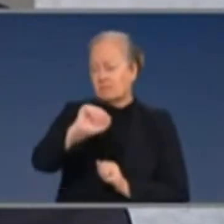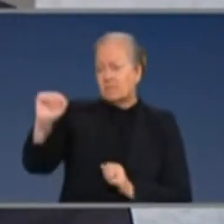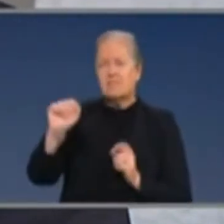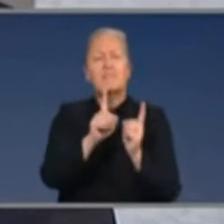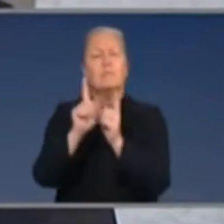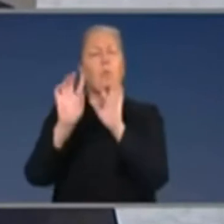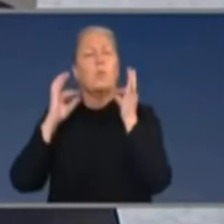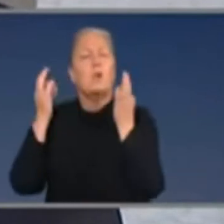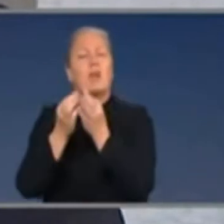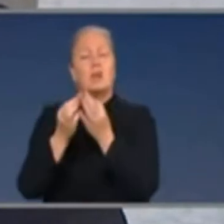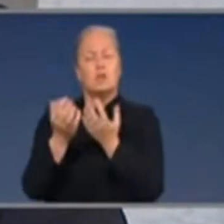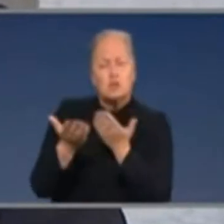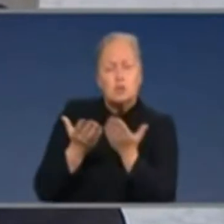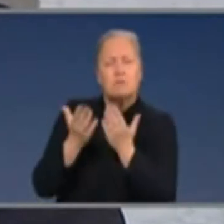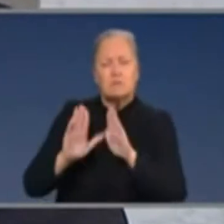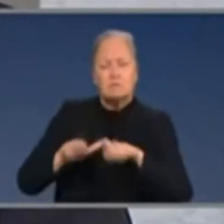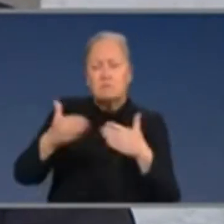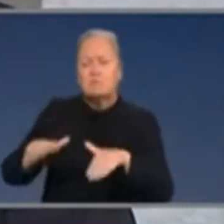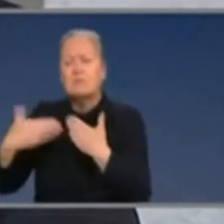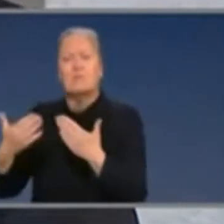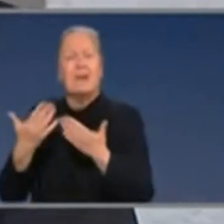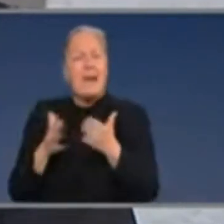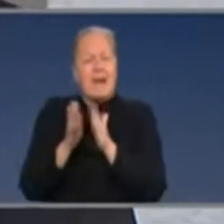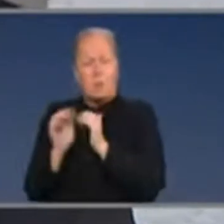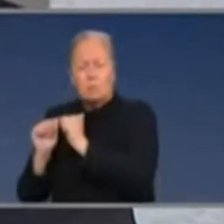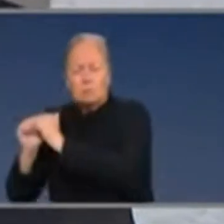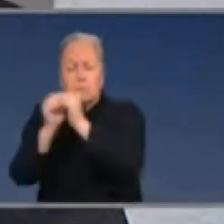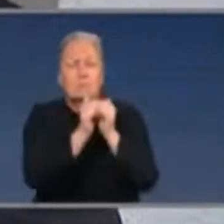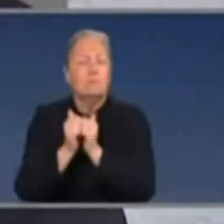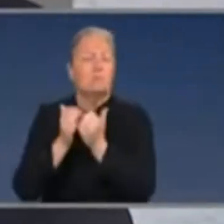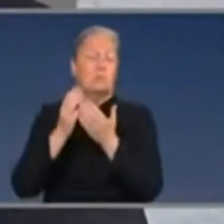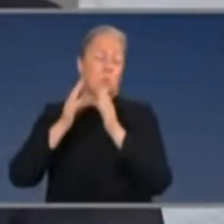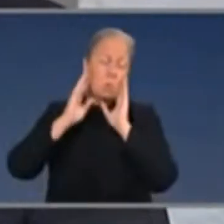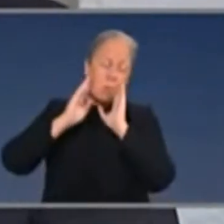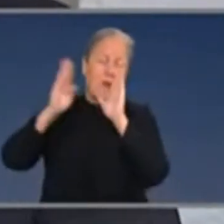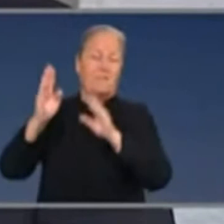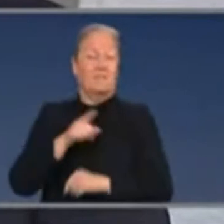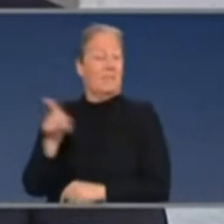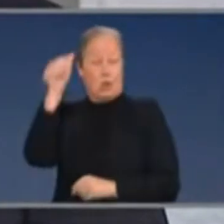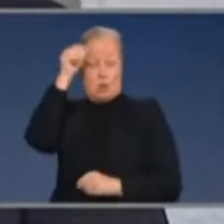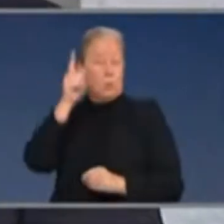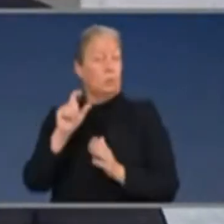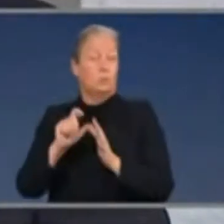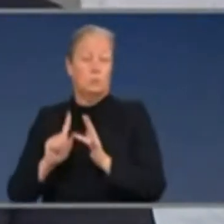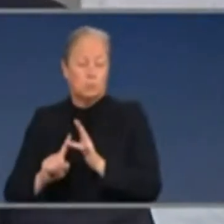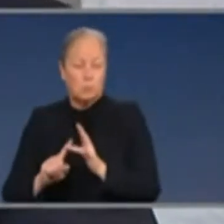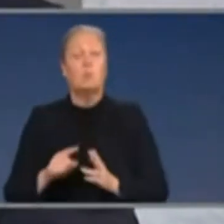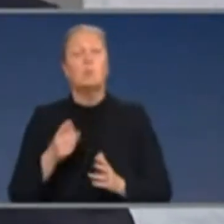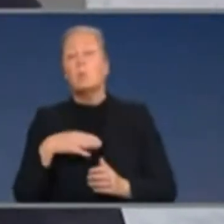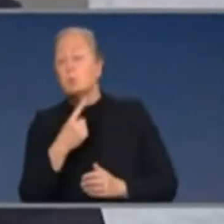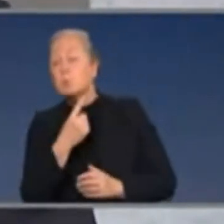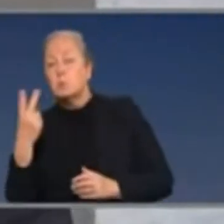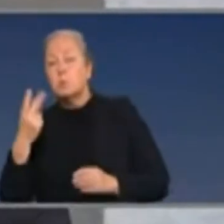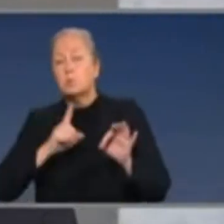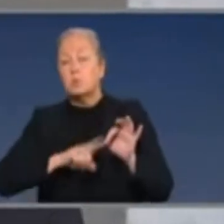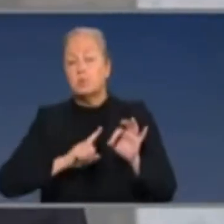together to get that outcome, Pat, I think is extraordinary. It's good working with people who know how to get things done. Yeah, time for a couple of more.